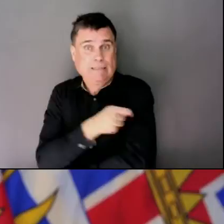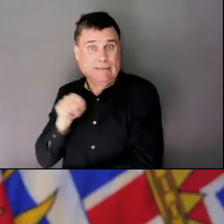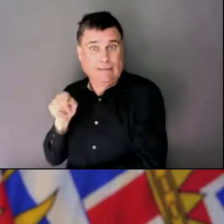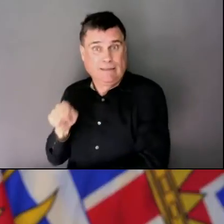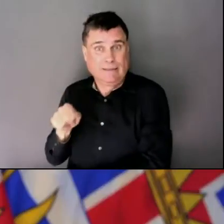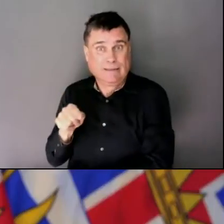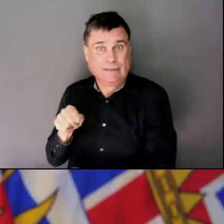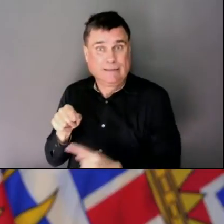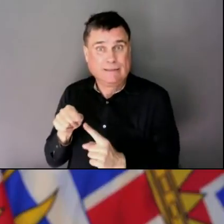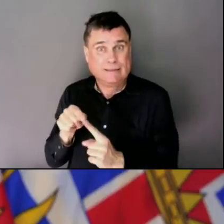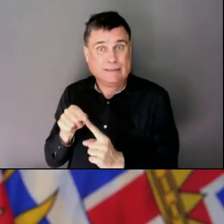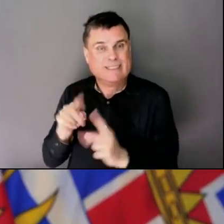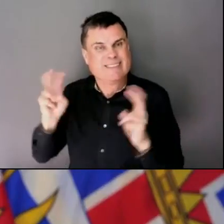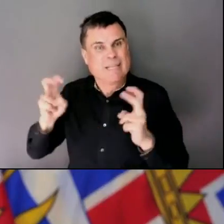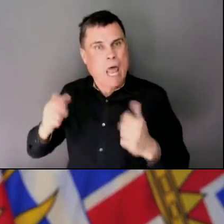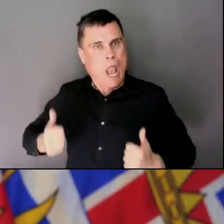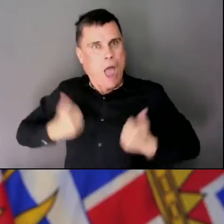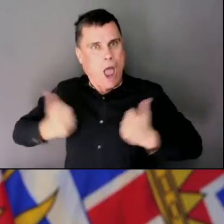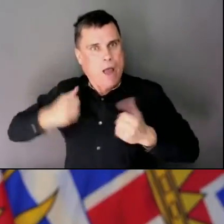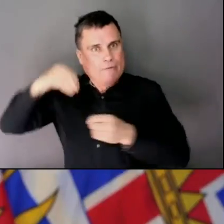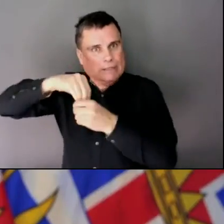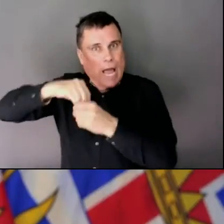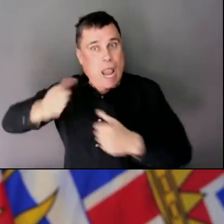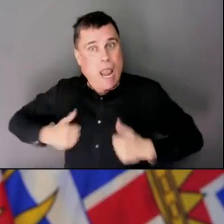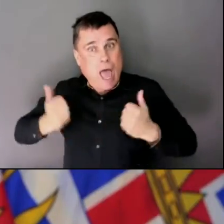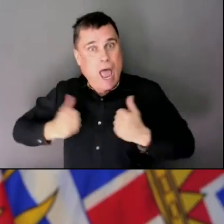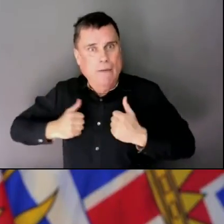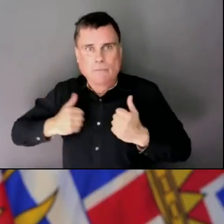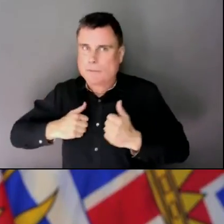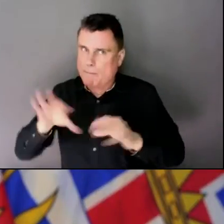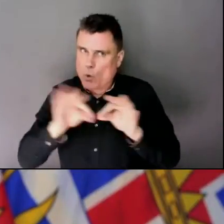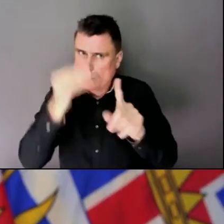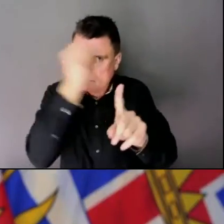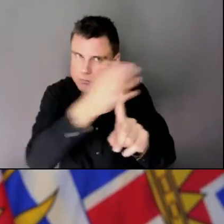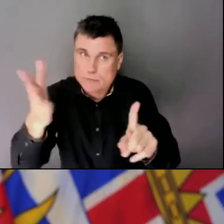studied in many of these groups. Lisa, do you have a follow-up?